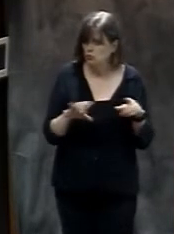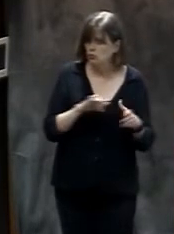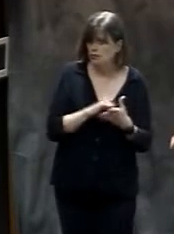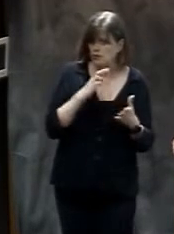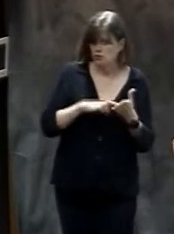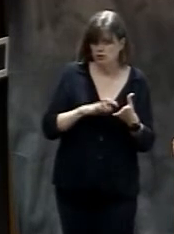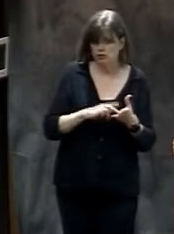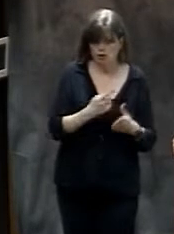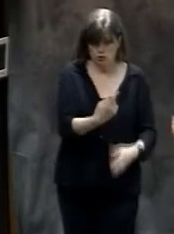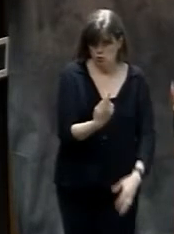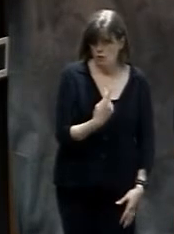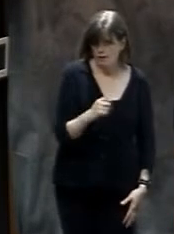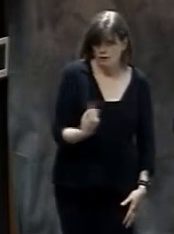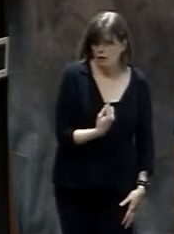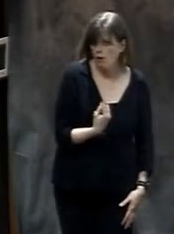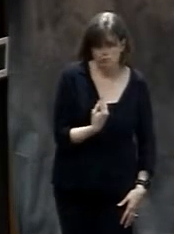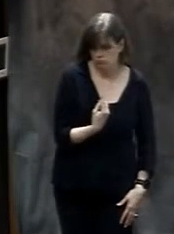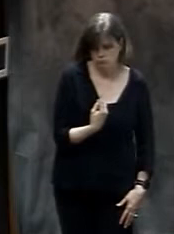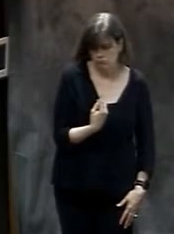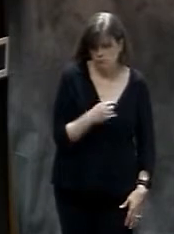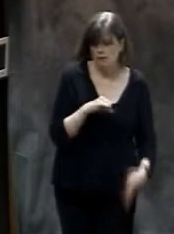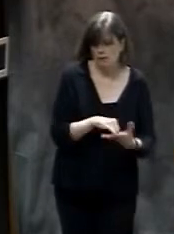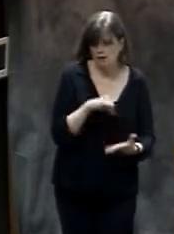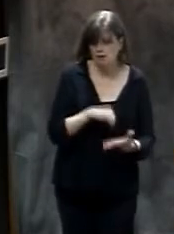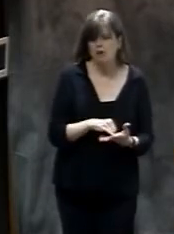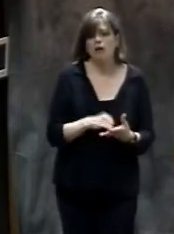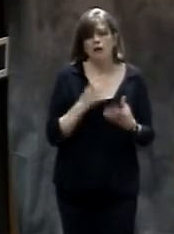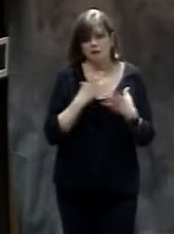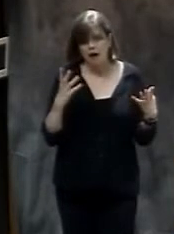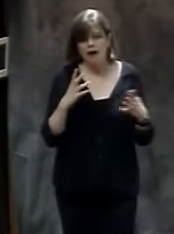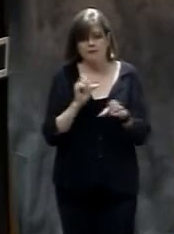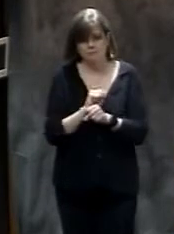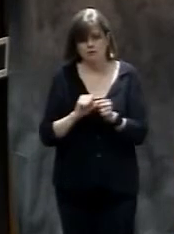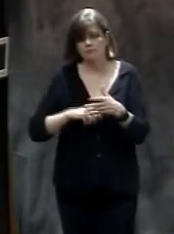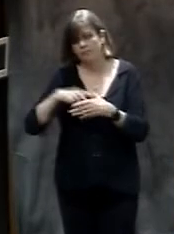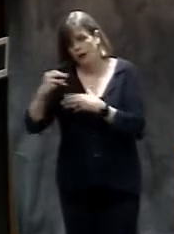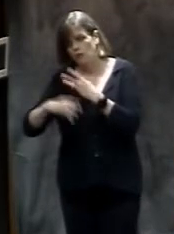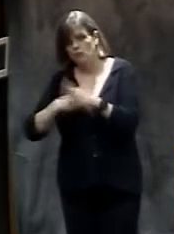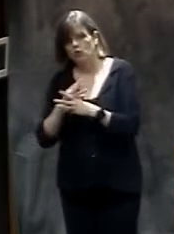lot of field work, and we have collaborators from all over.